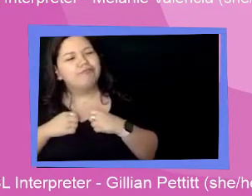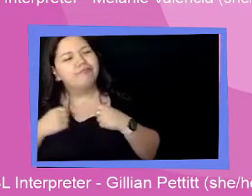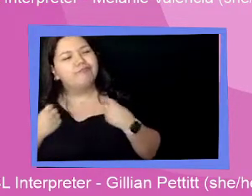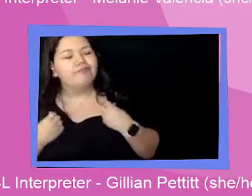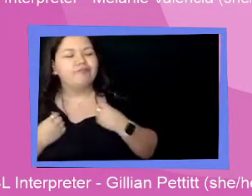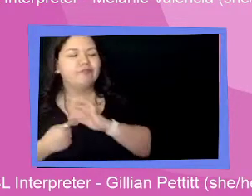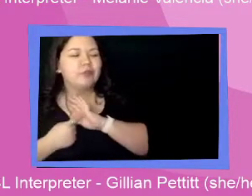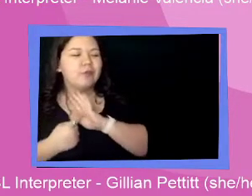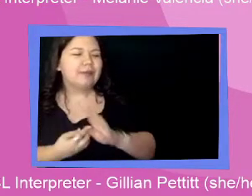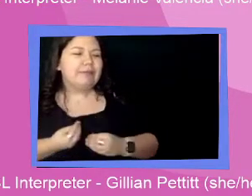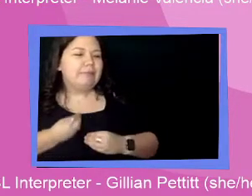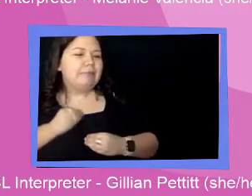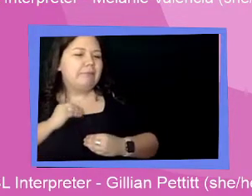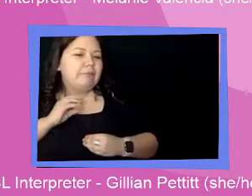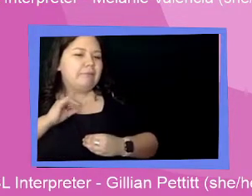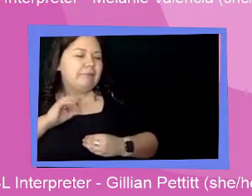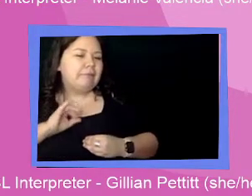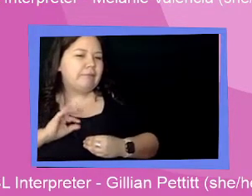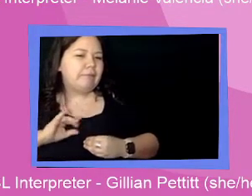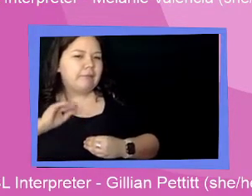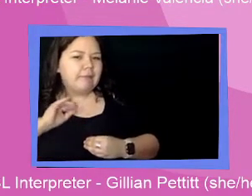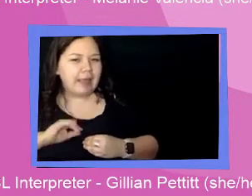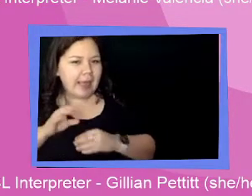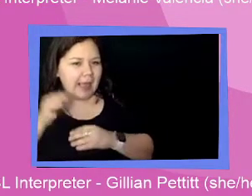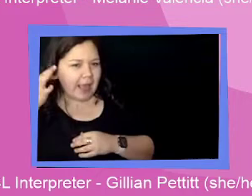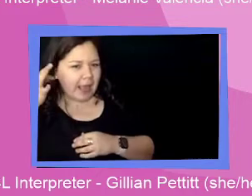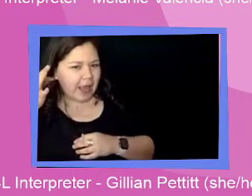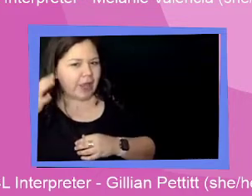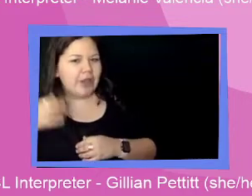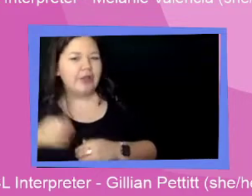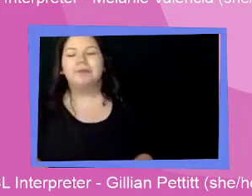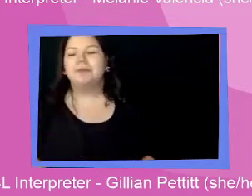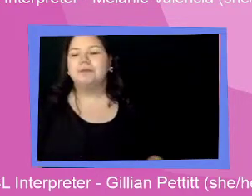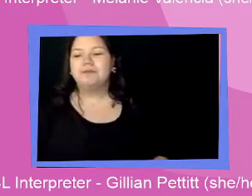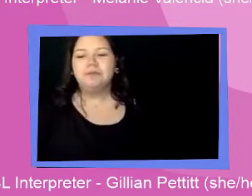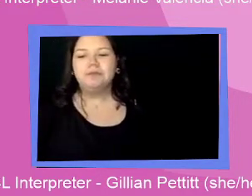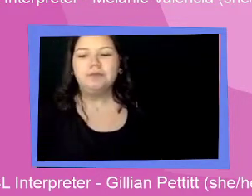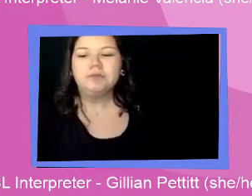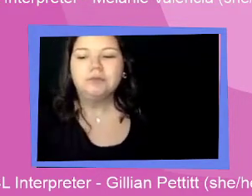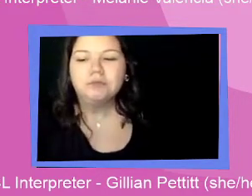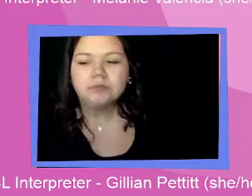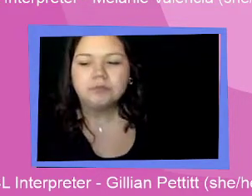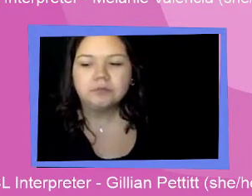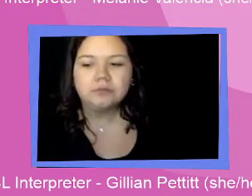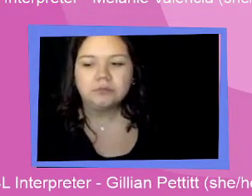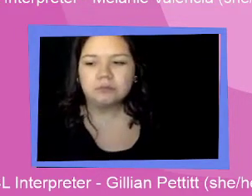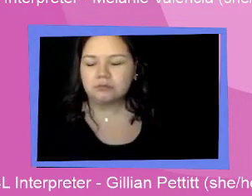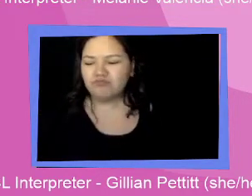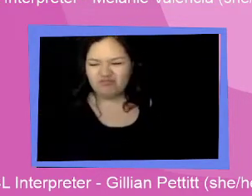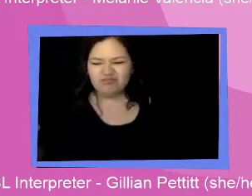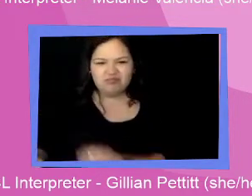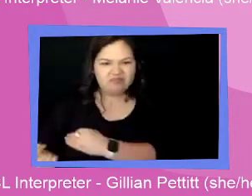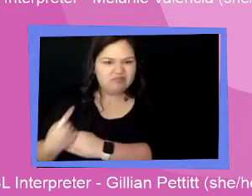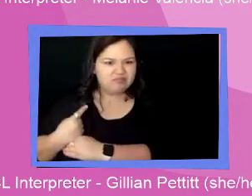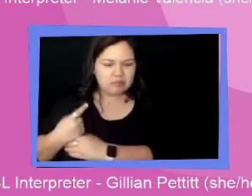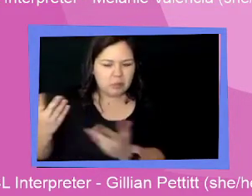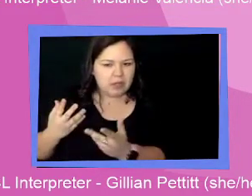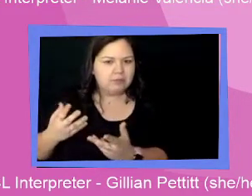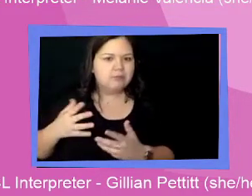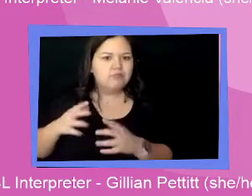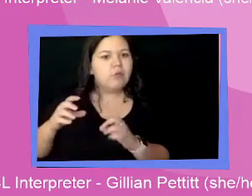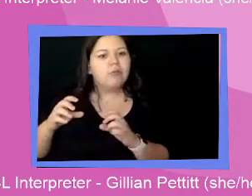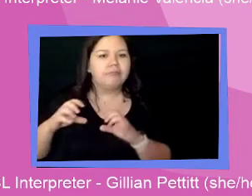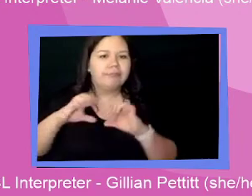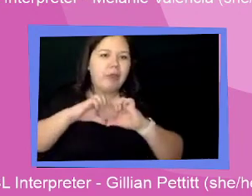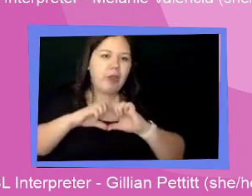hair. Can't, I text him, I'll call you later. He texts me a heart emoji. I look up and